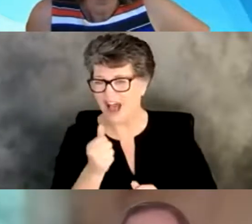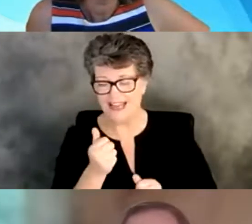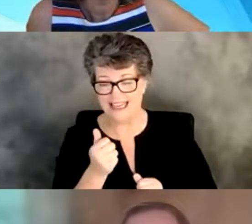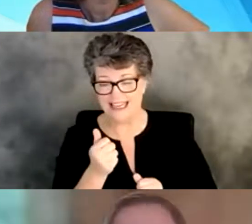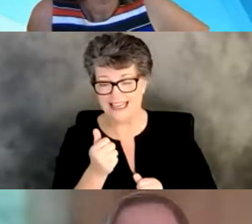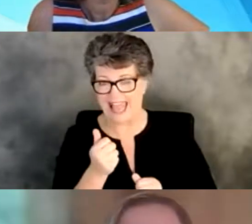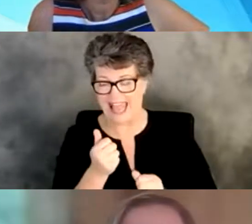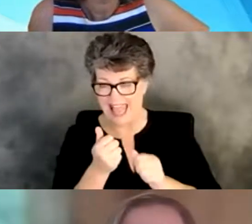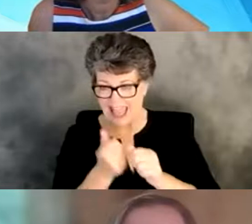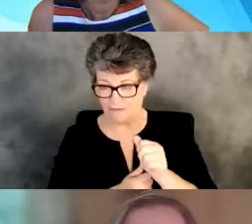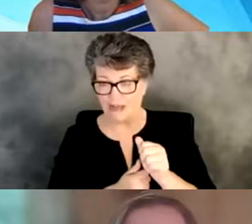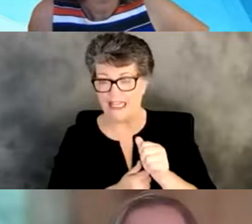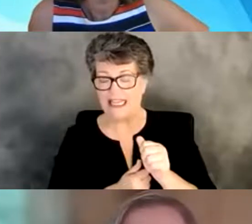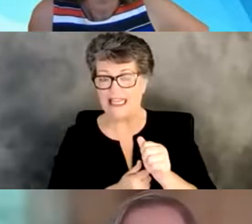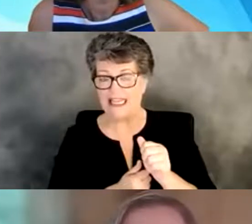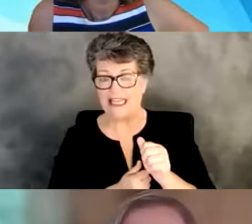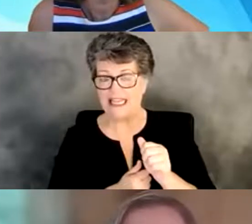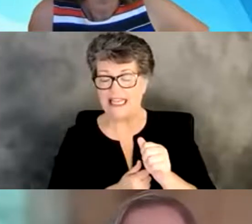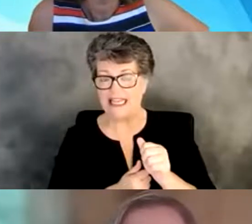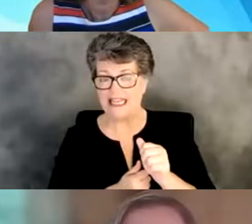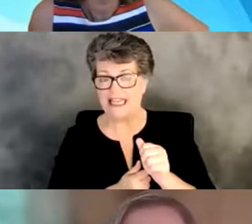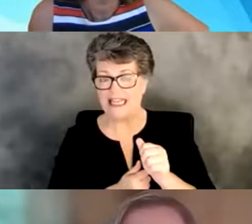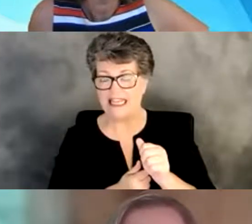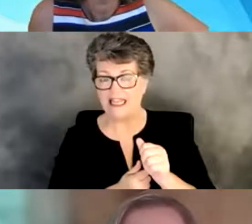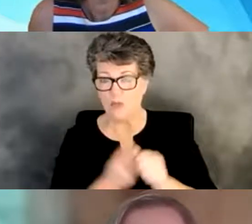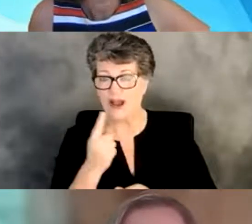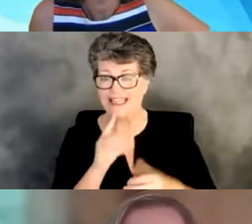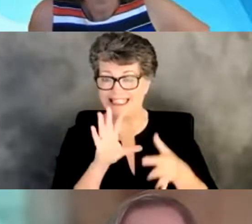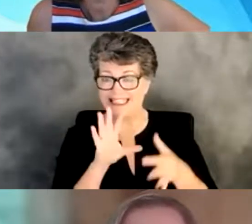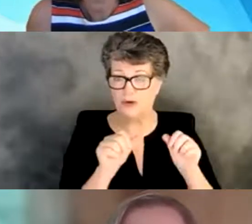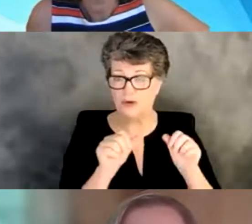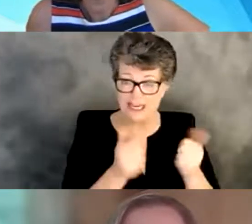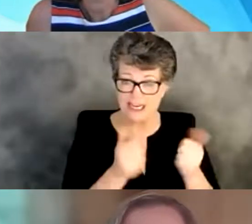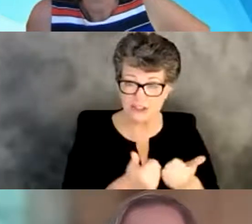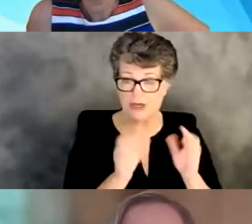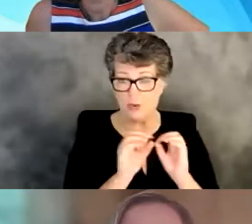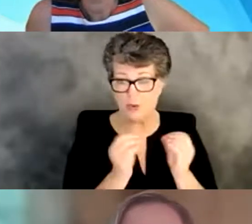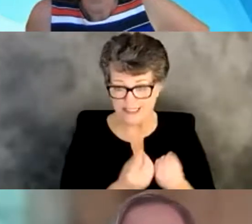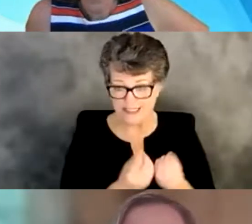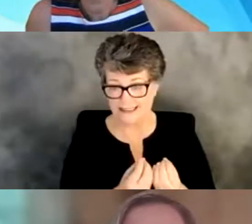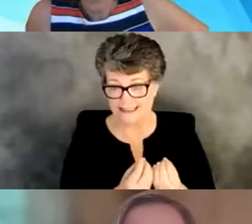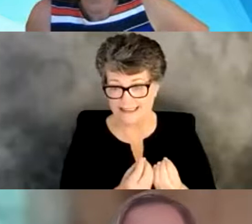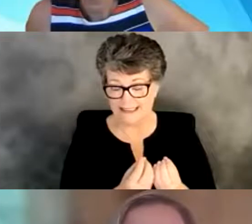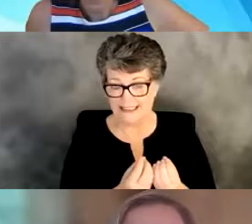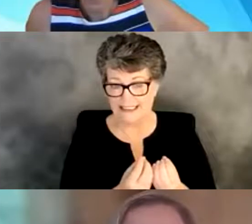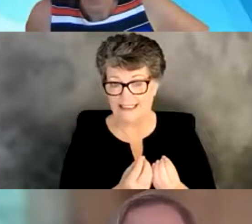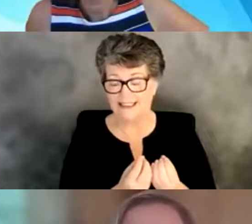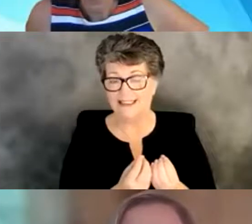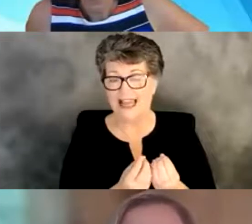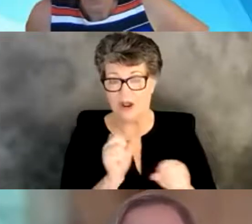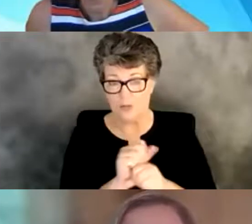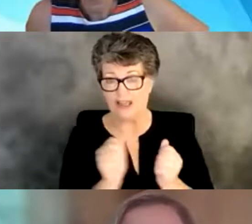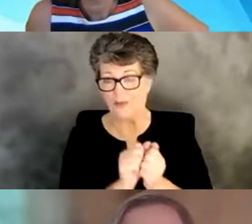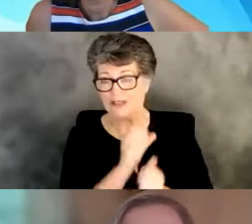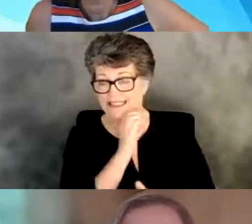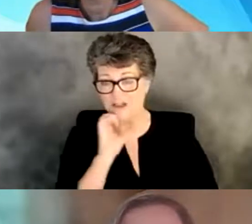is in agencies or connected to agencies or organizations that are working with seniors